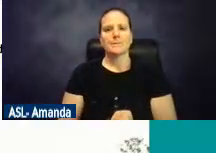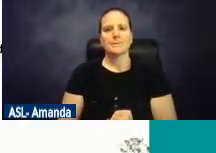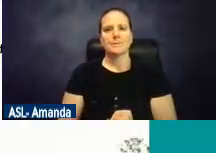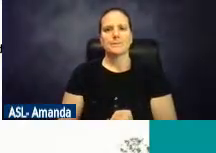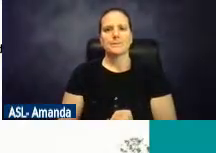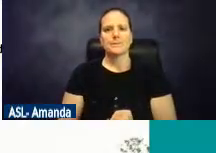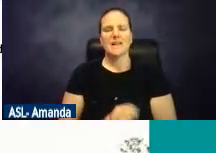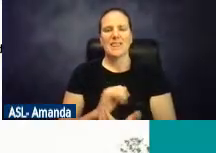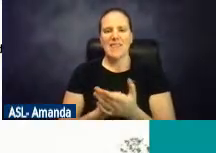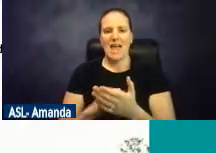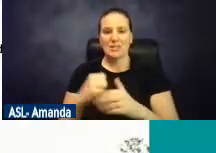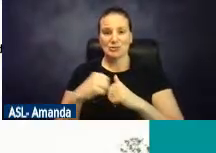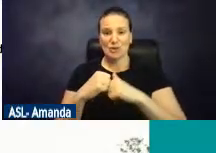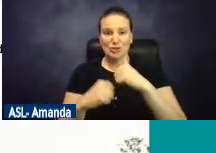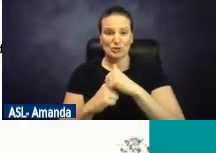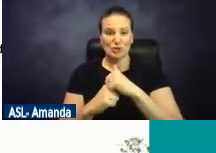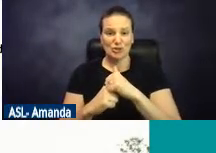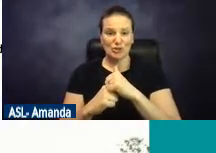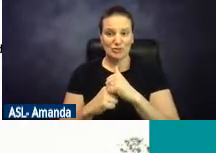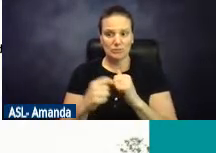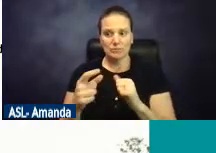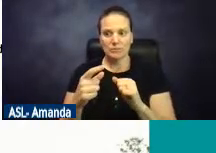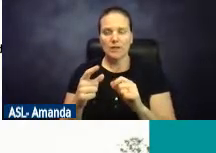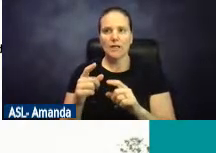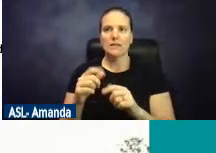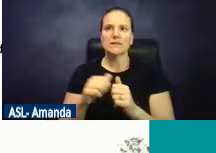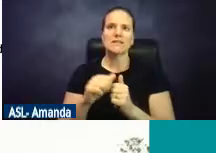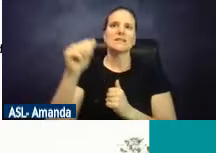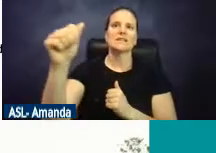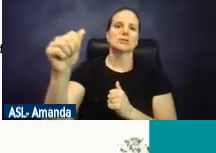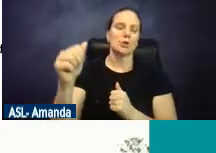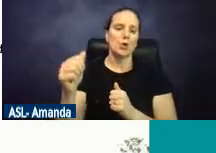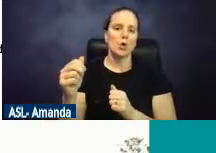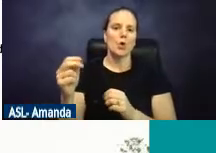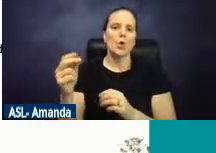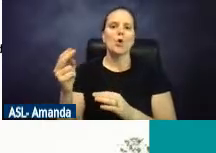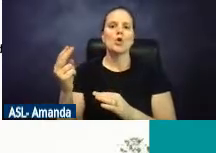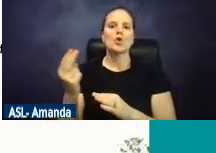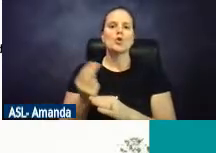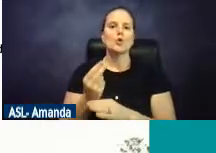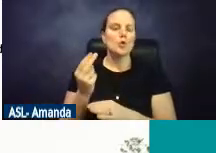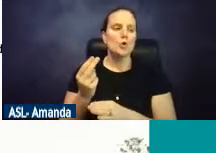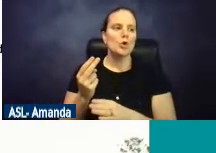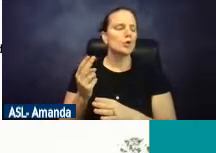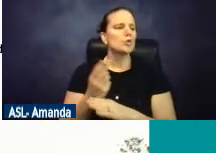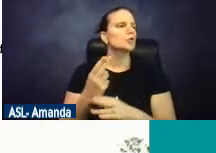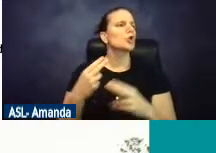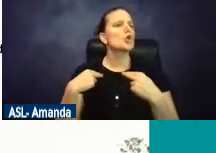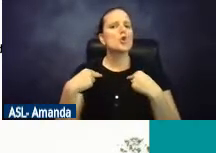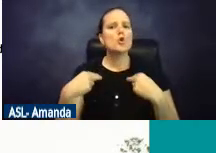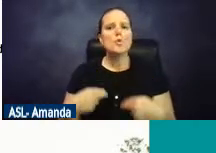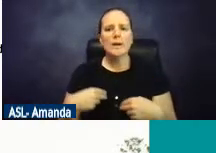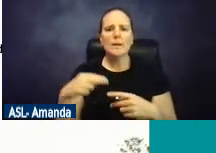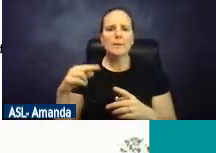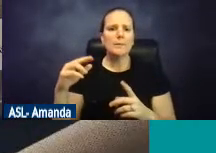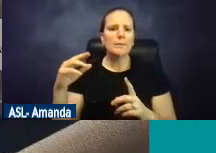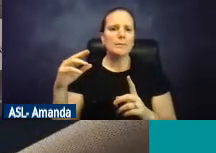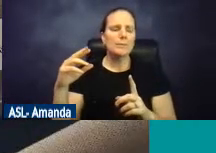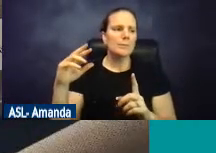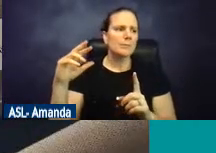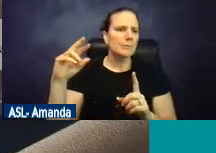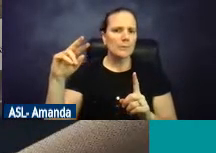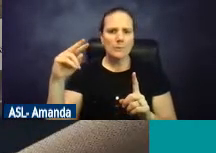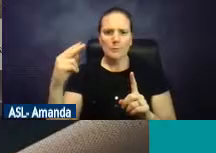structure off in the distance, and really giving a human perspective of what it might look like. Next slide, please.